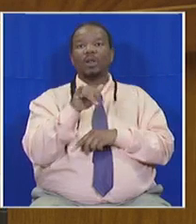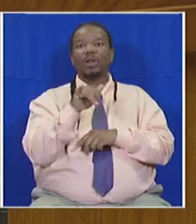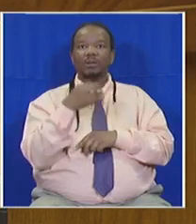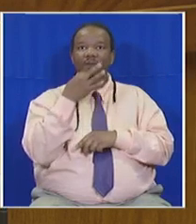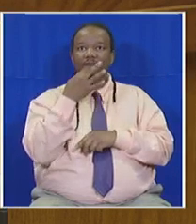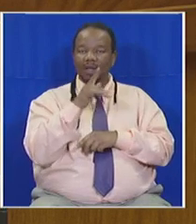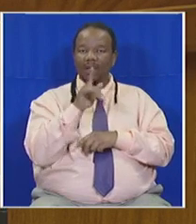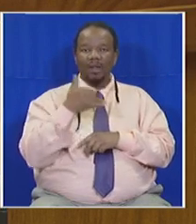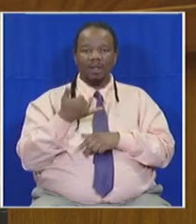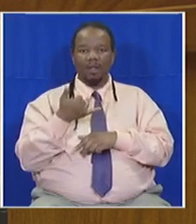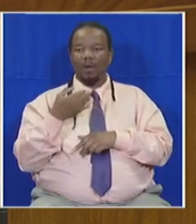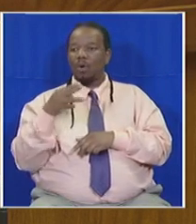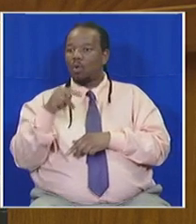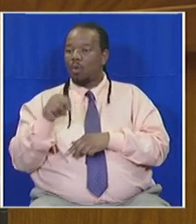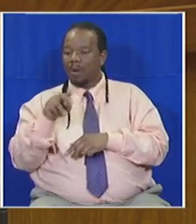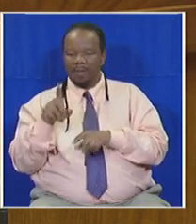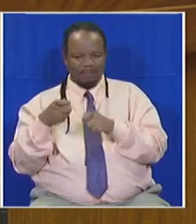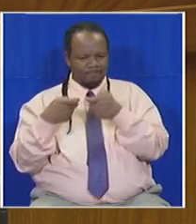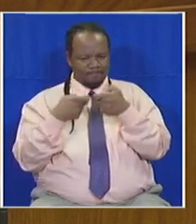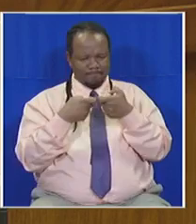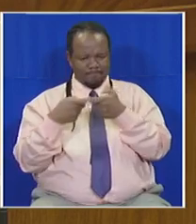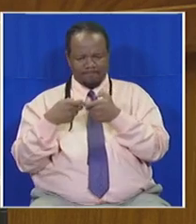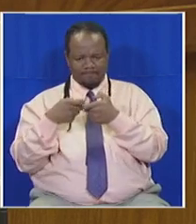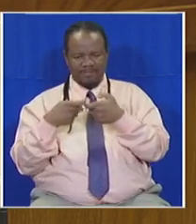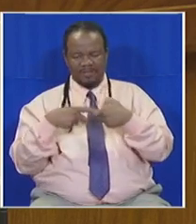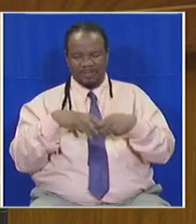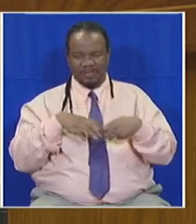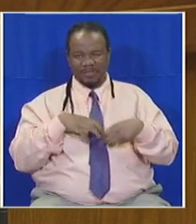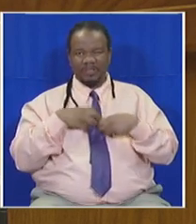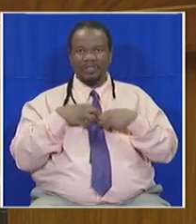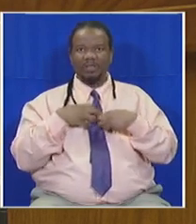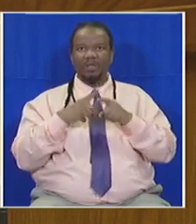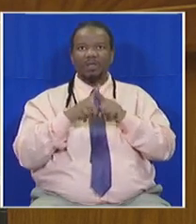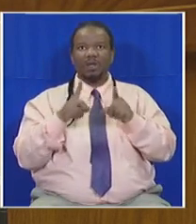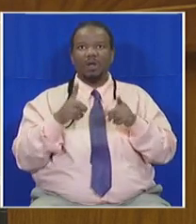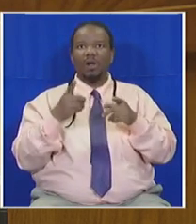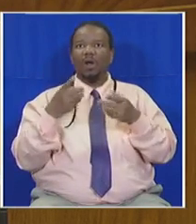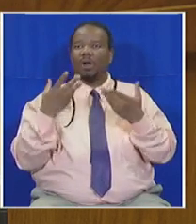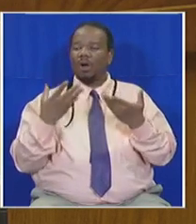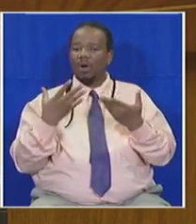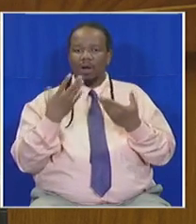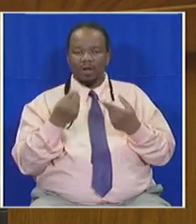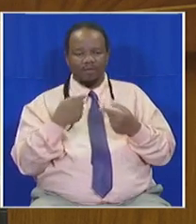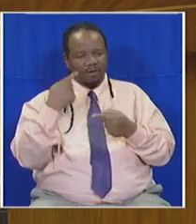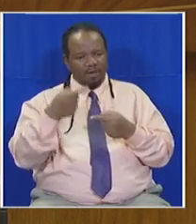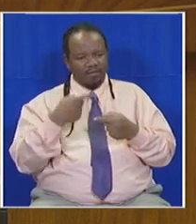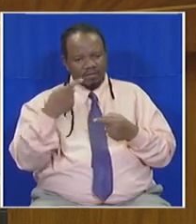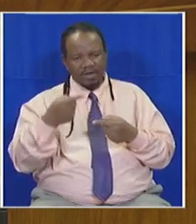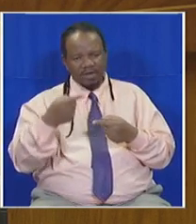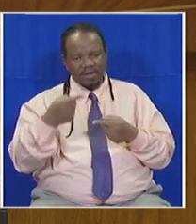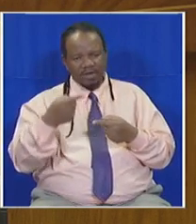escalating tension between the two men, in which they differ on almost everything, close